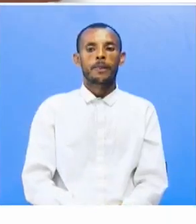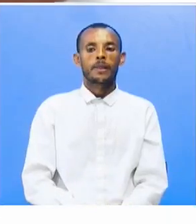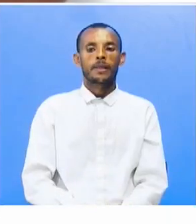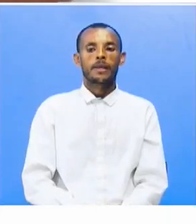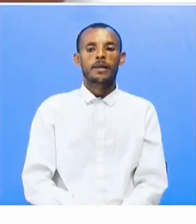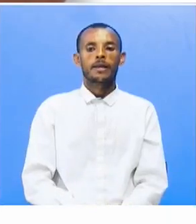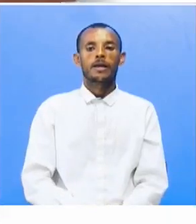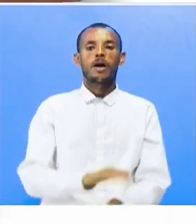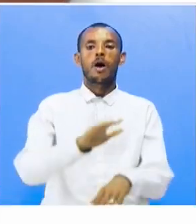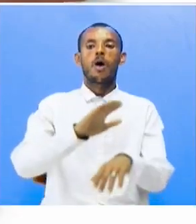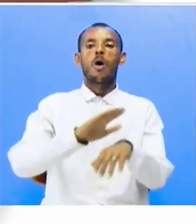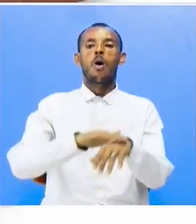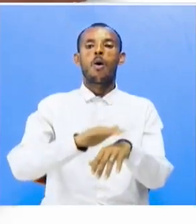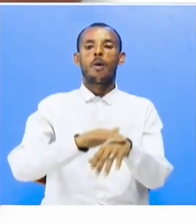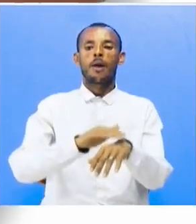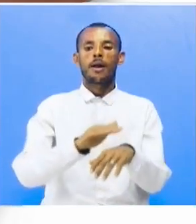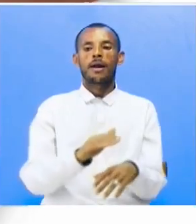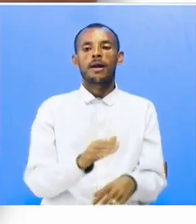on birr